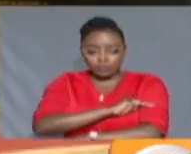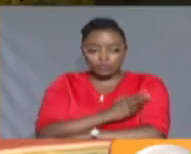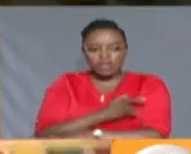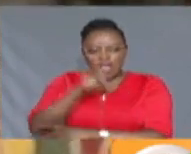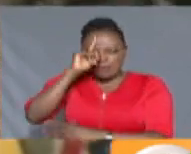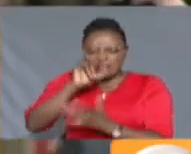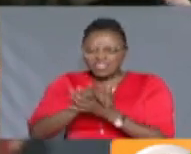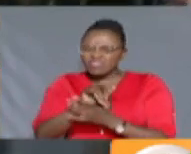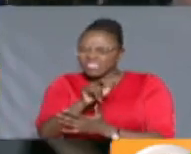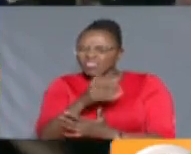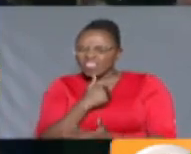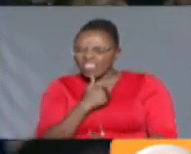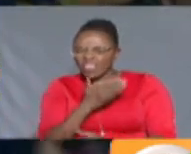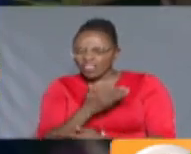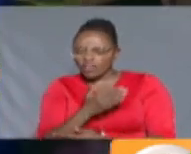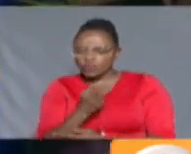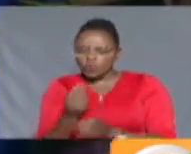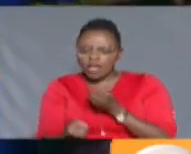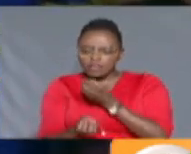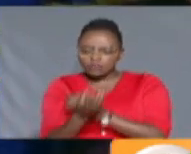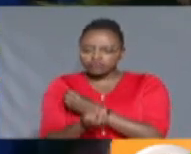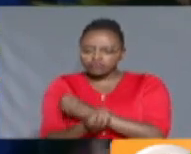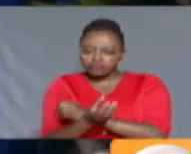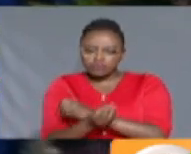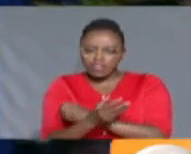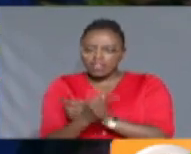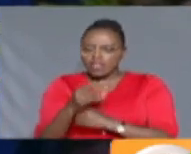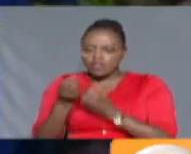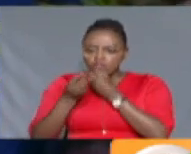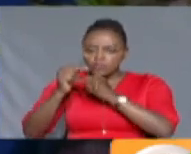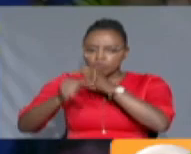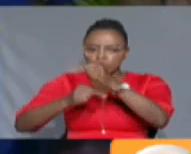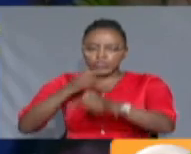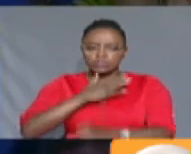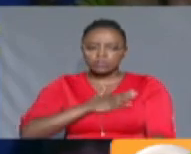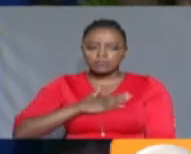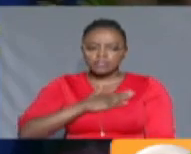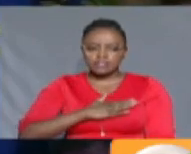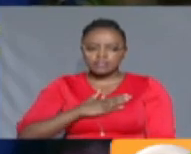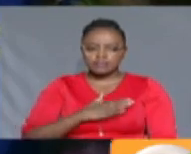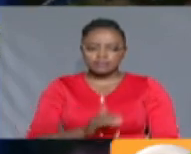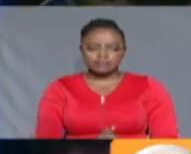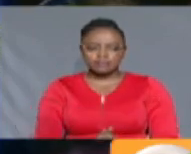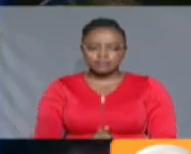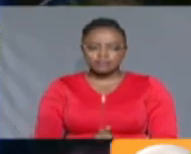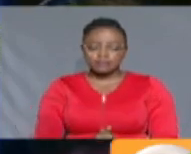I believe we still have you online. You are giving us the latest details. Please carry on.